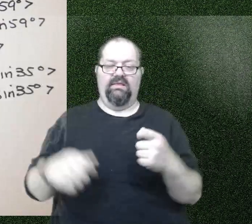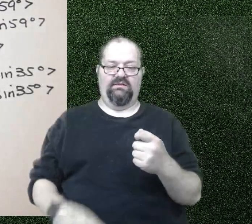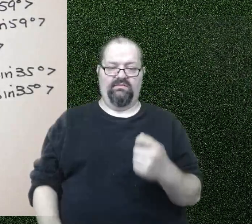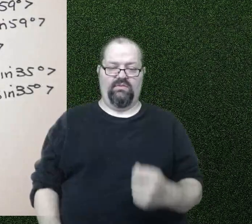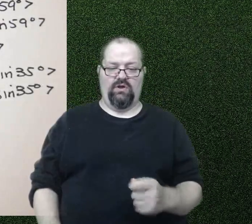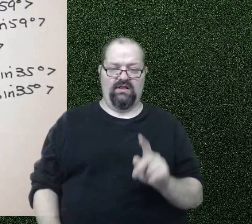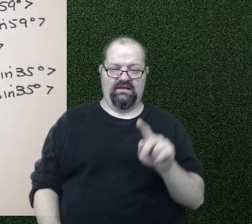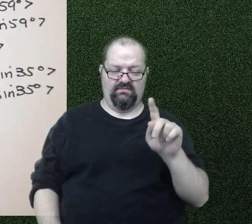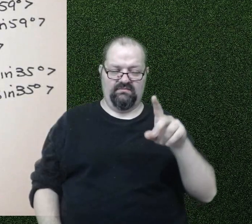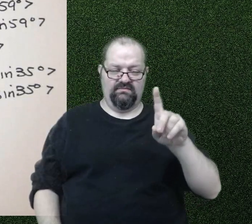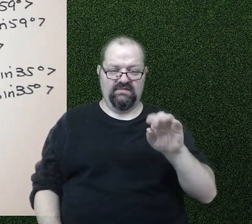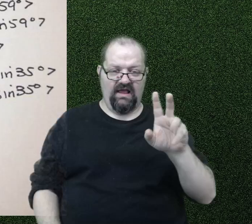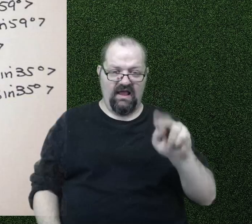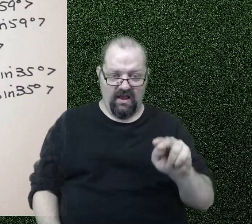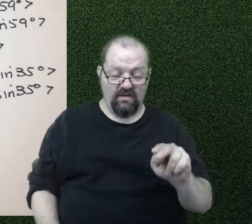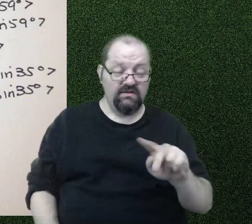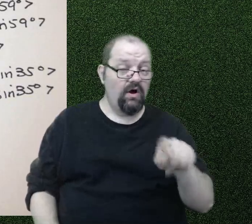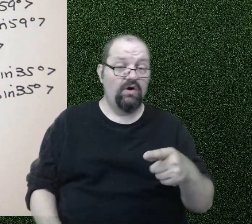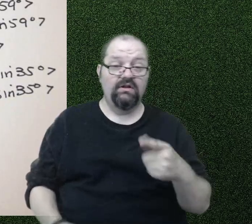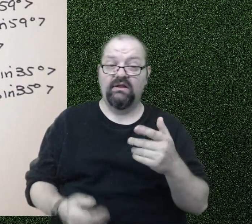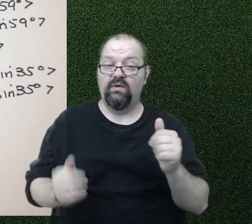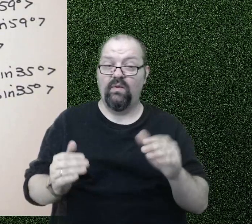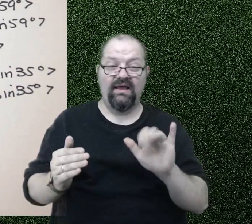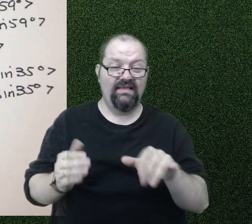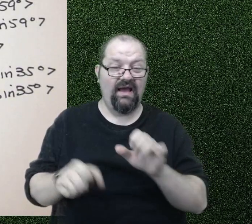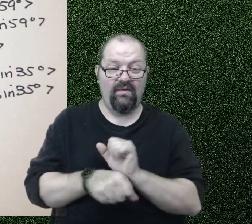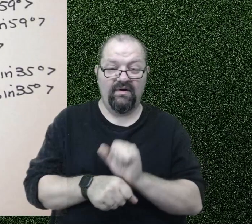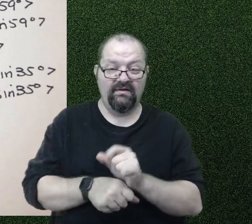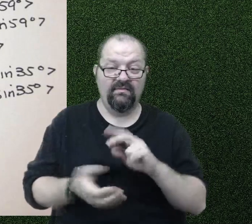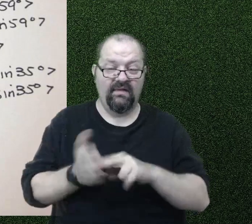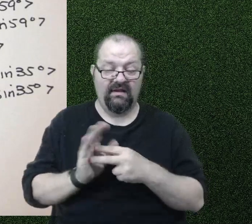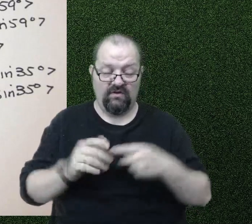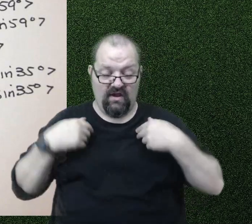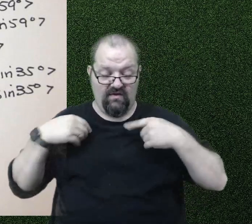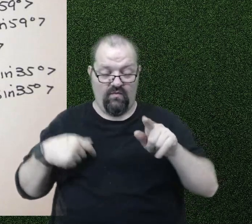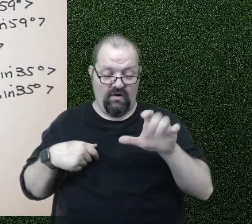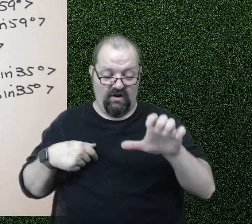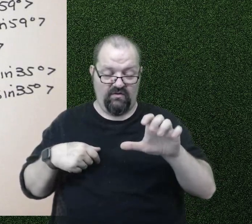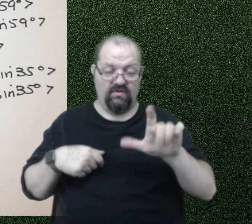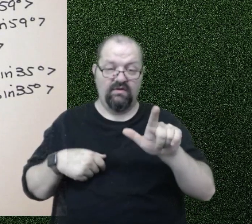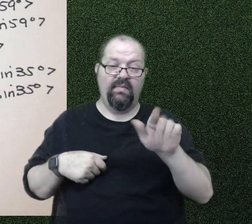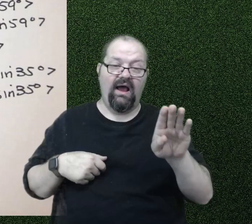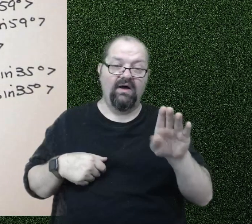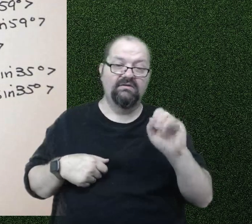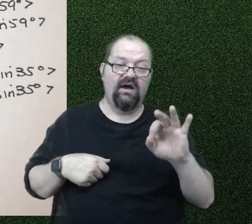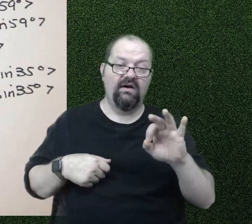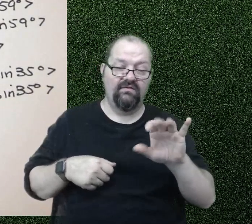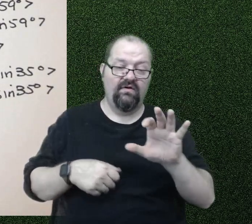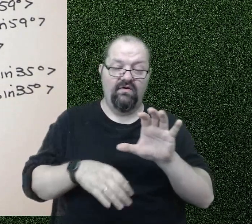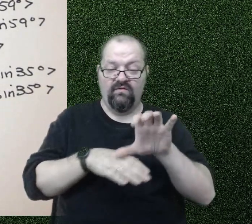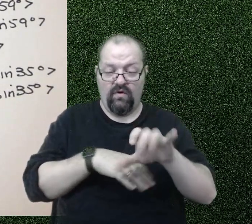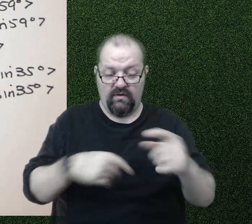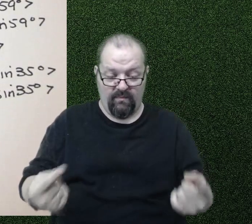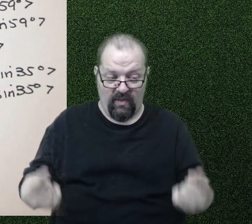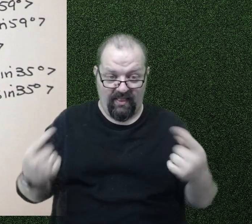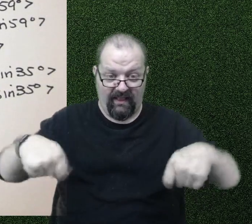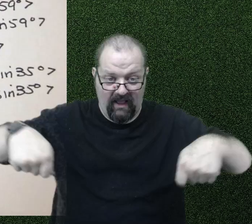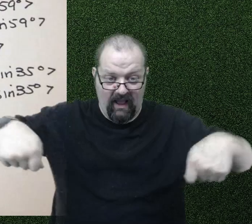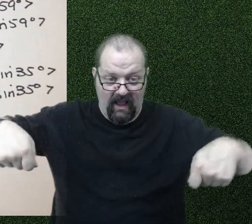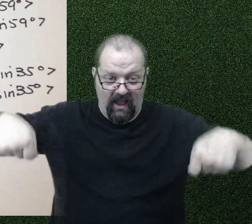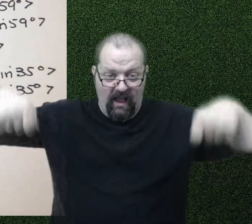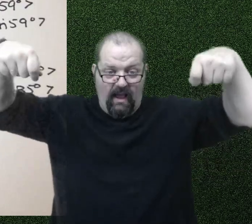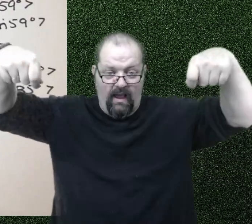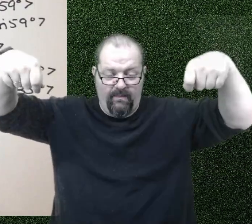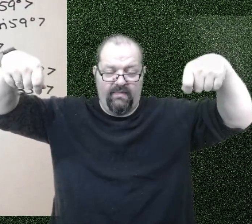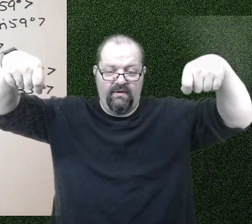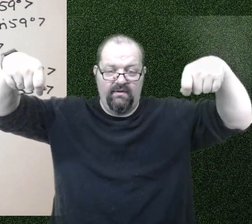moving, well, the only way that works is if I've got 100 pounds of force pulling up and 100 pounds of force pulling down. It's like a tug of war. If any of them were